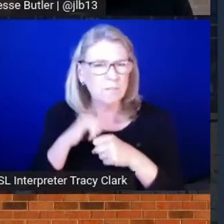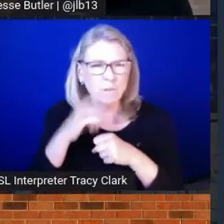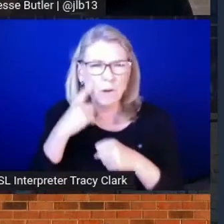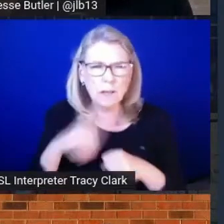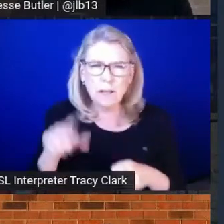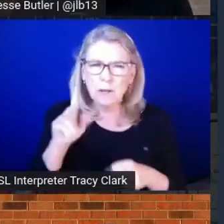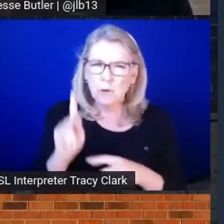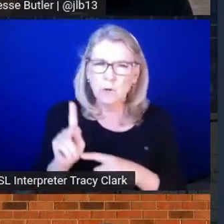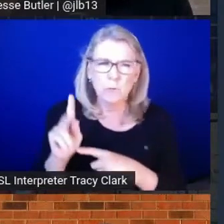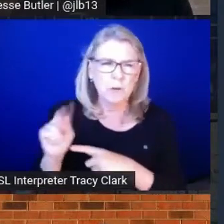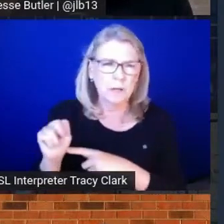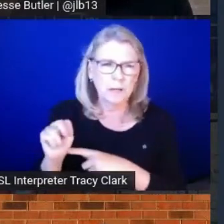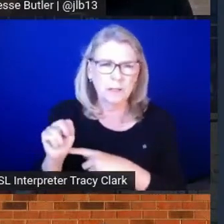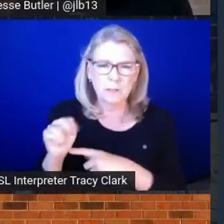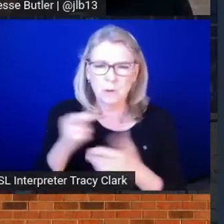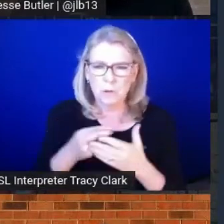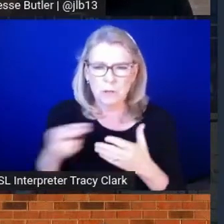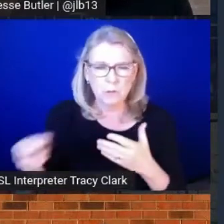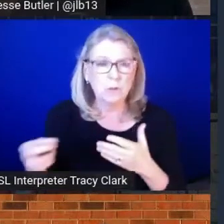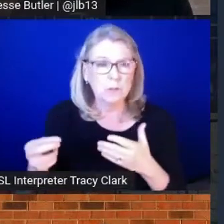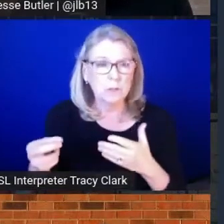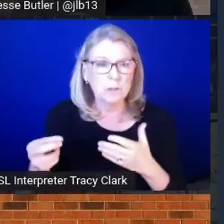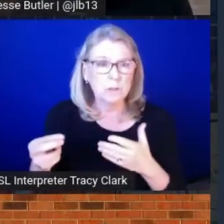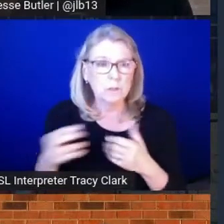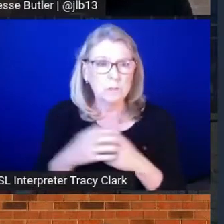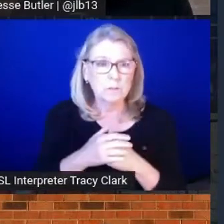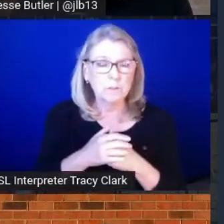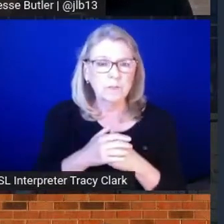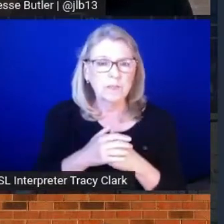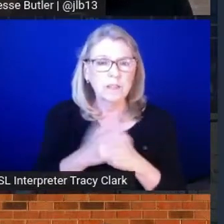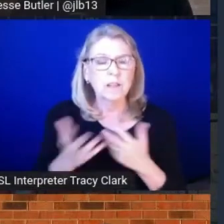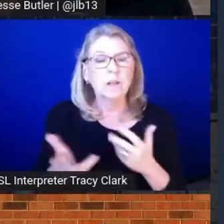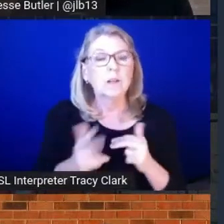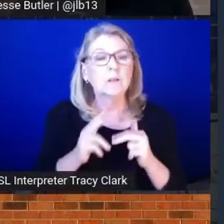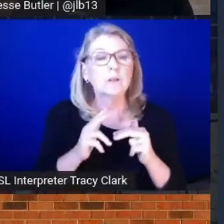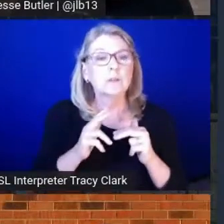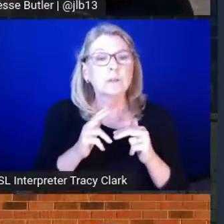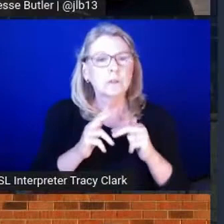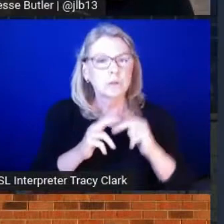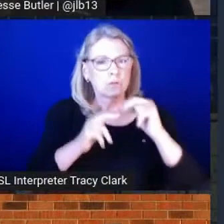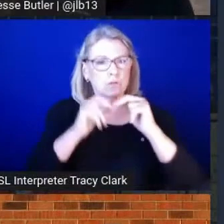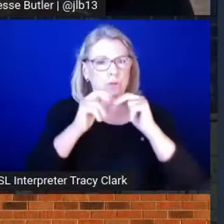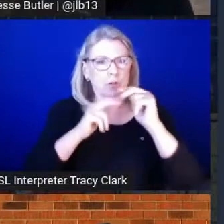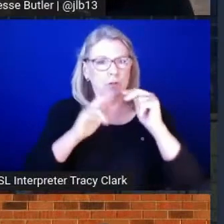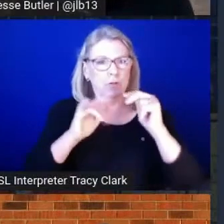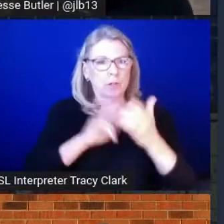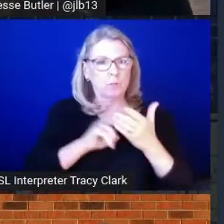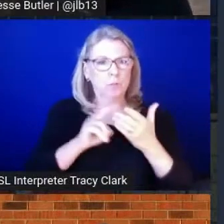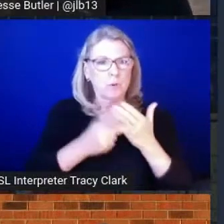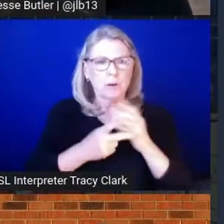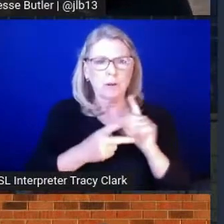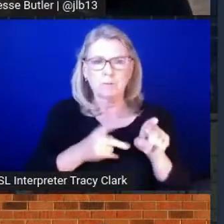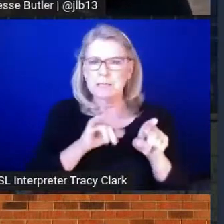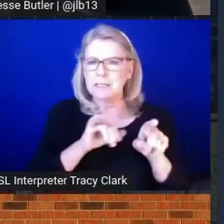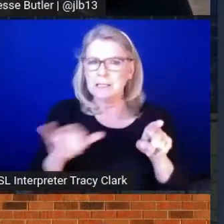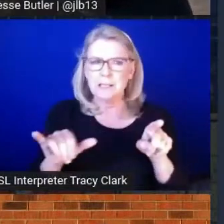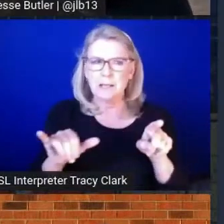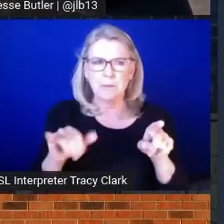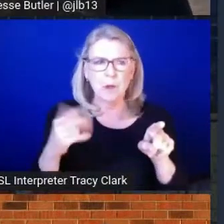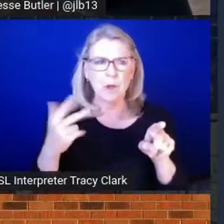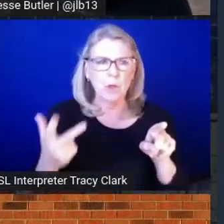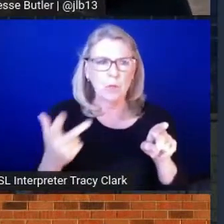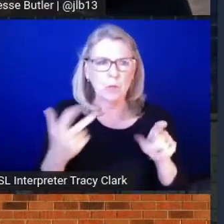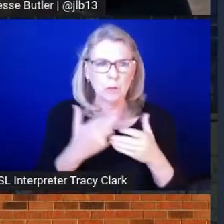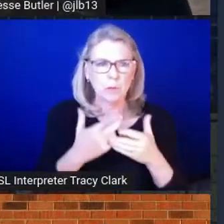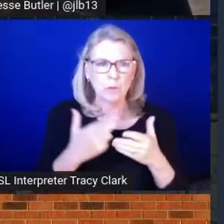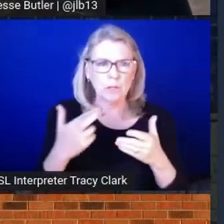demand. So the structure of this program is basically the same. We create 3 resources, but since this is